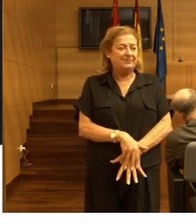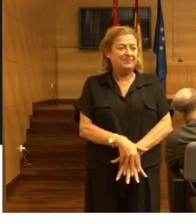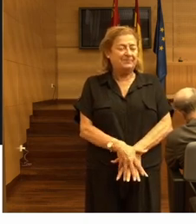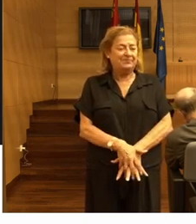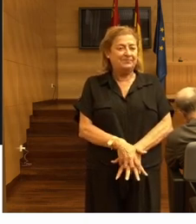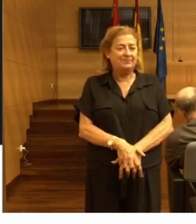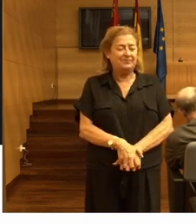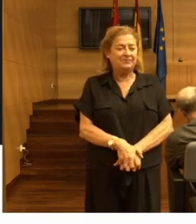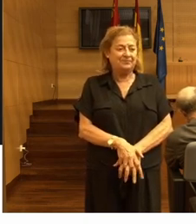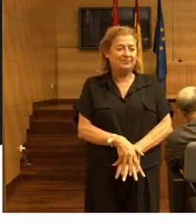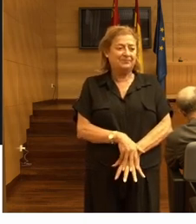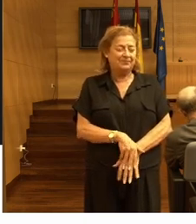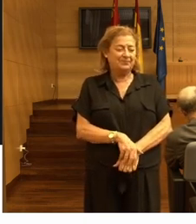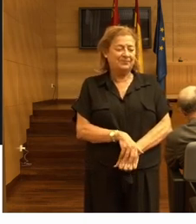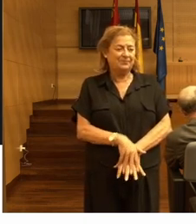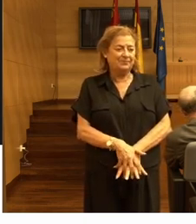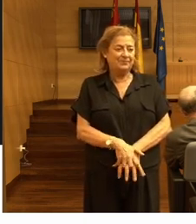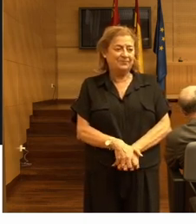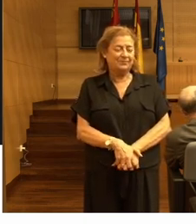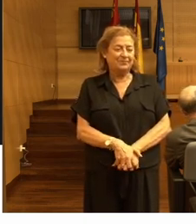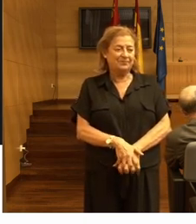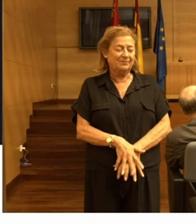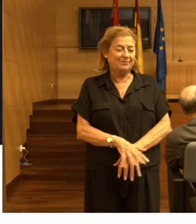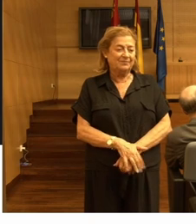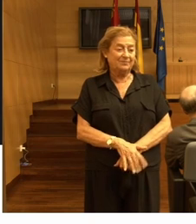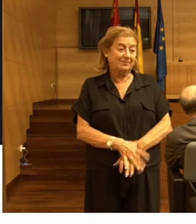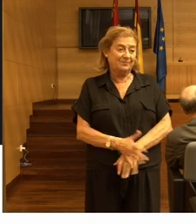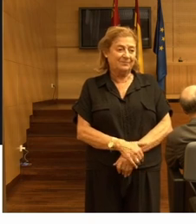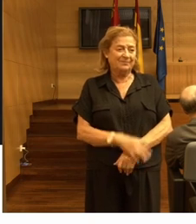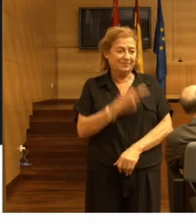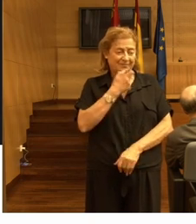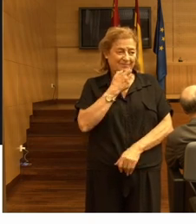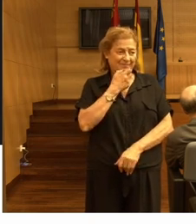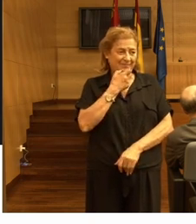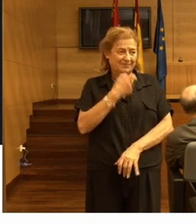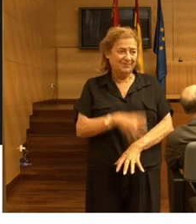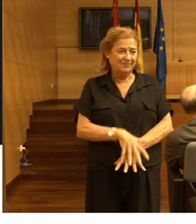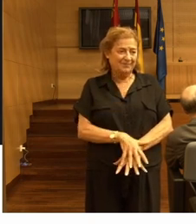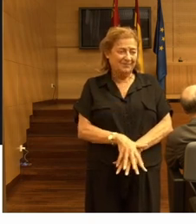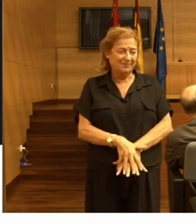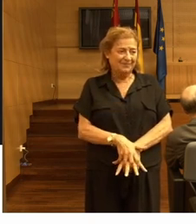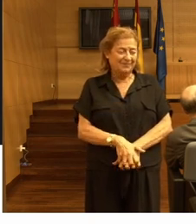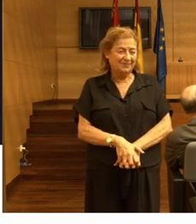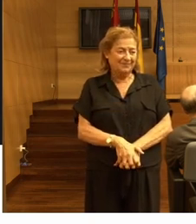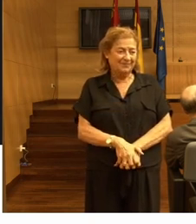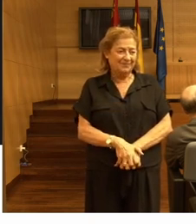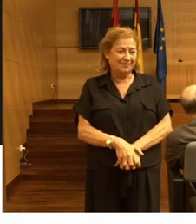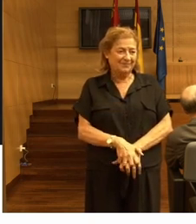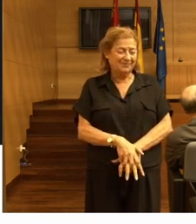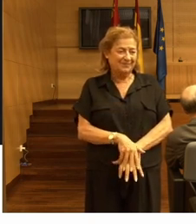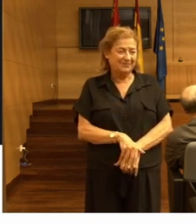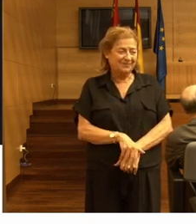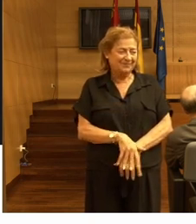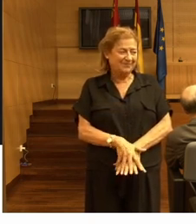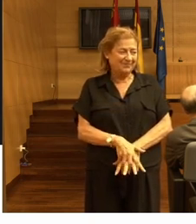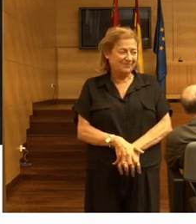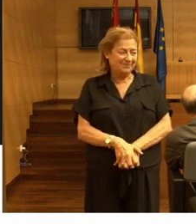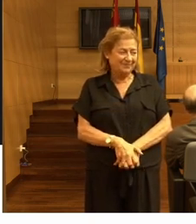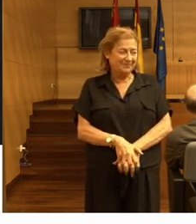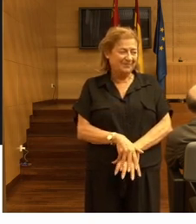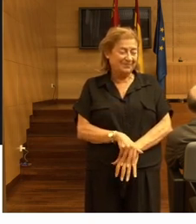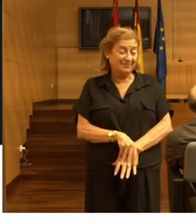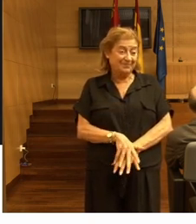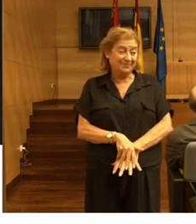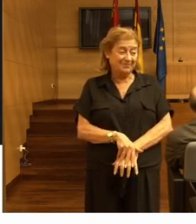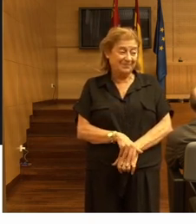y la la of you as an audience, of course, are, let's say, willing to invest and to lead on that. But if